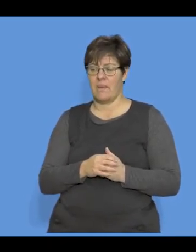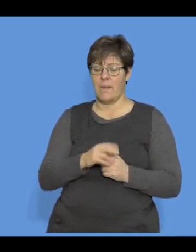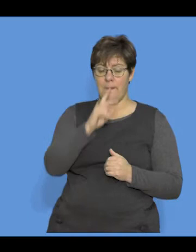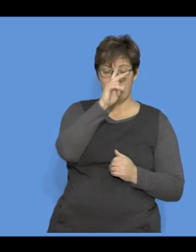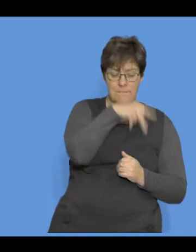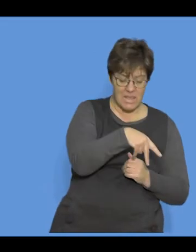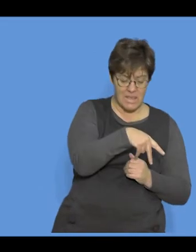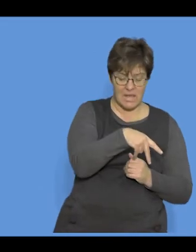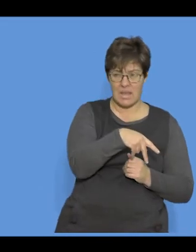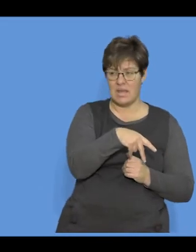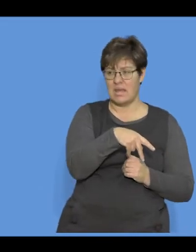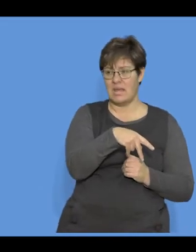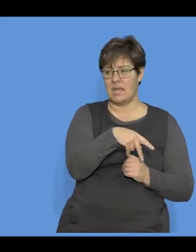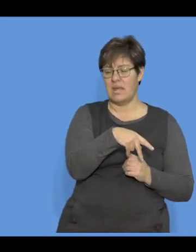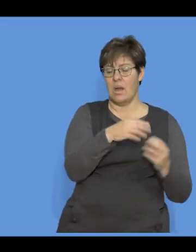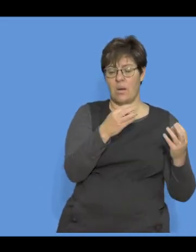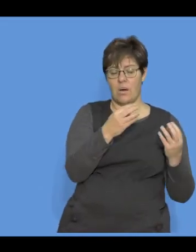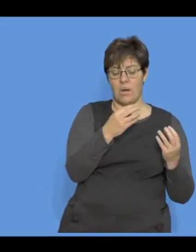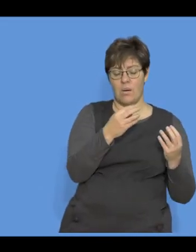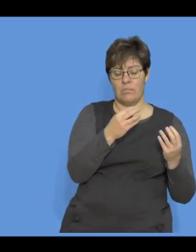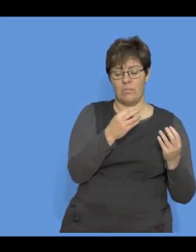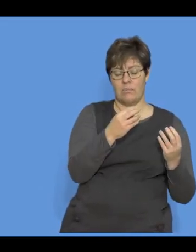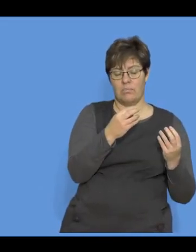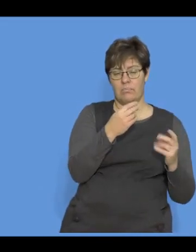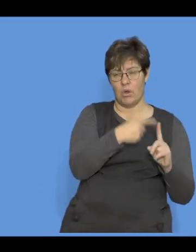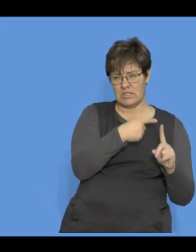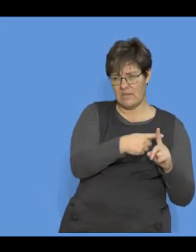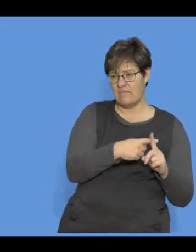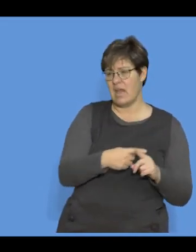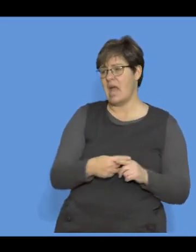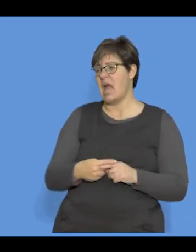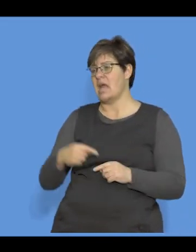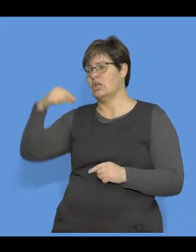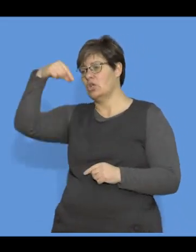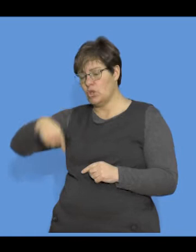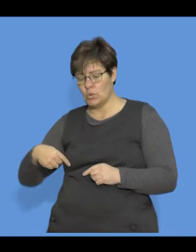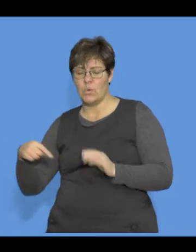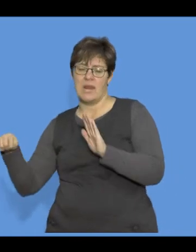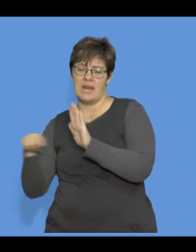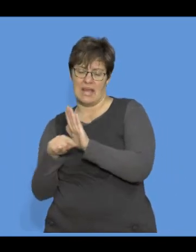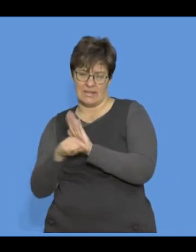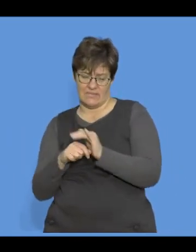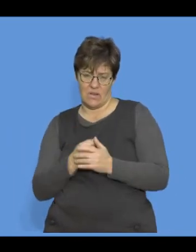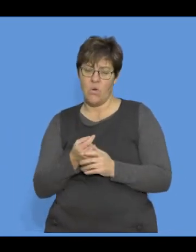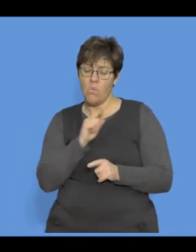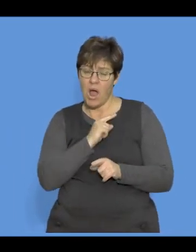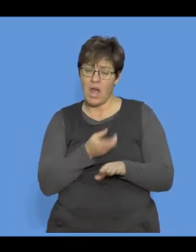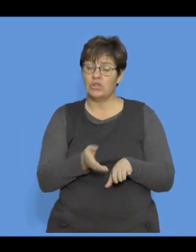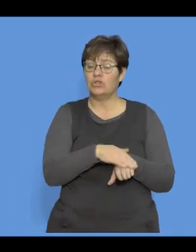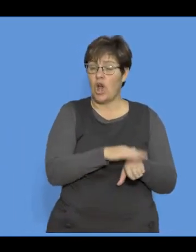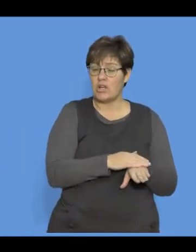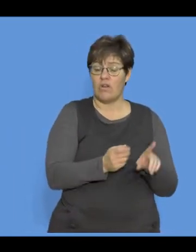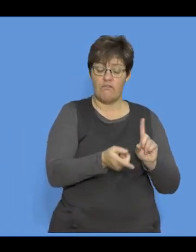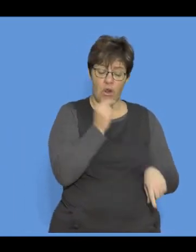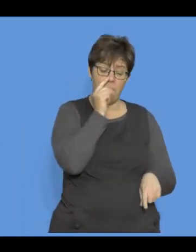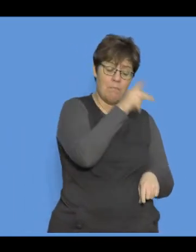positive object and Q being the negative object, because charge is transferred from P to